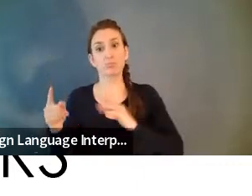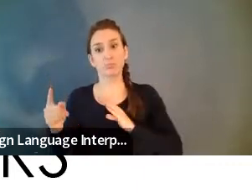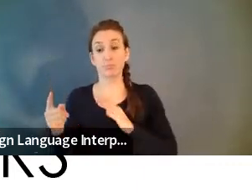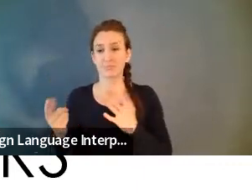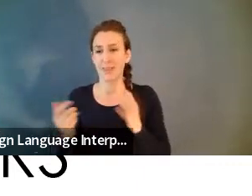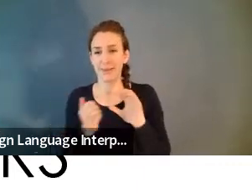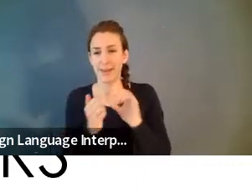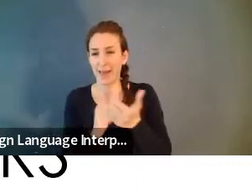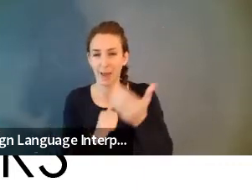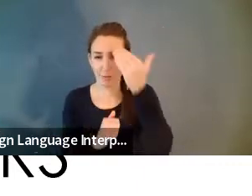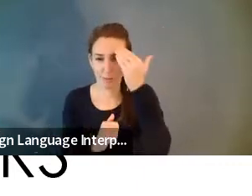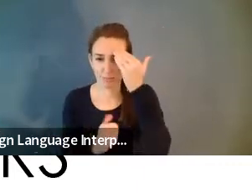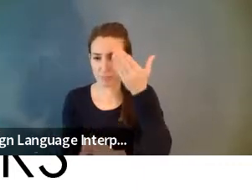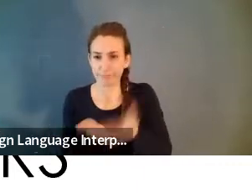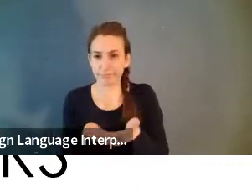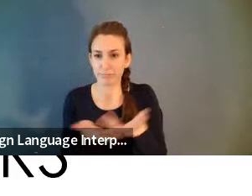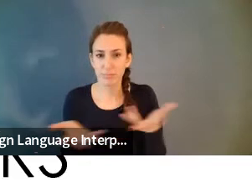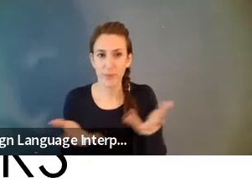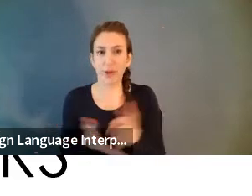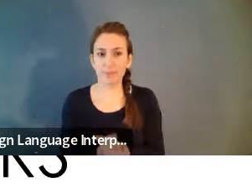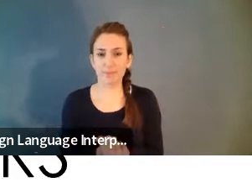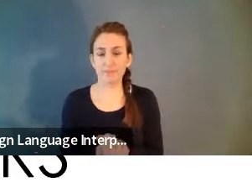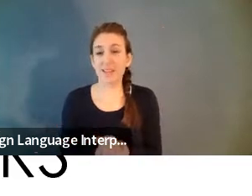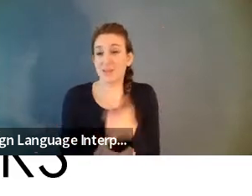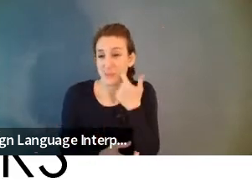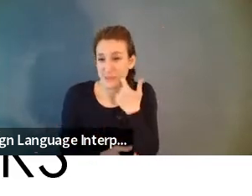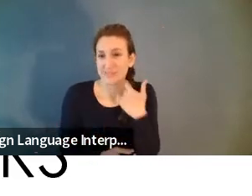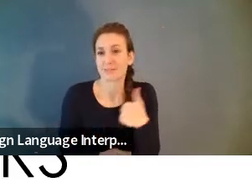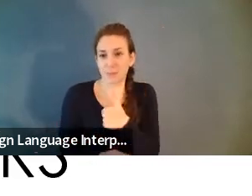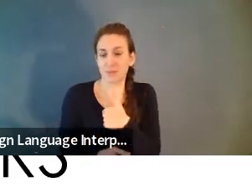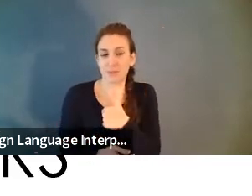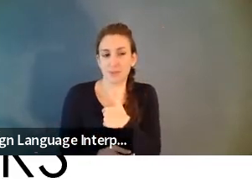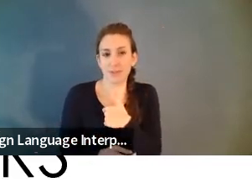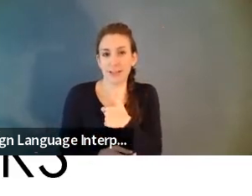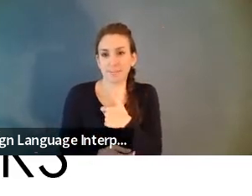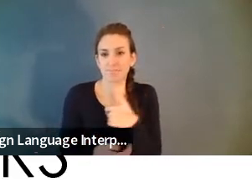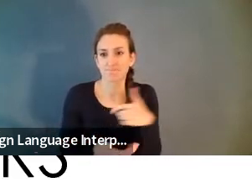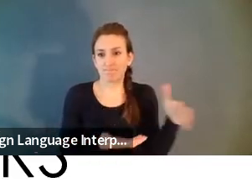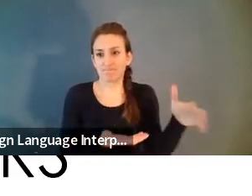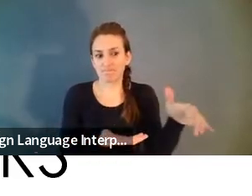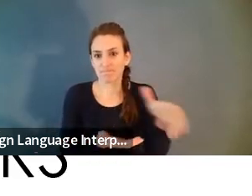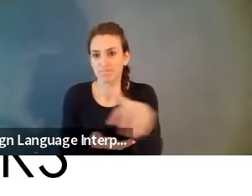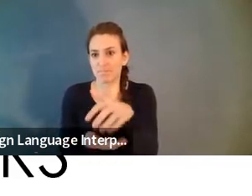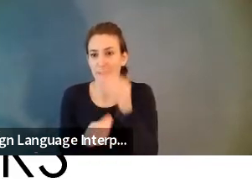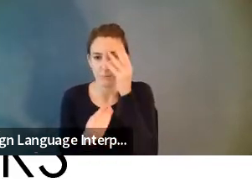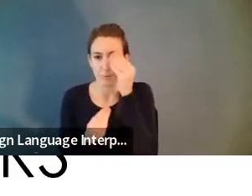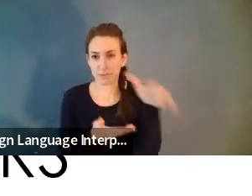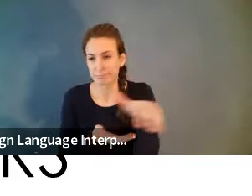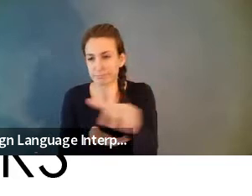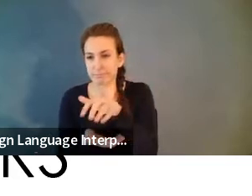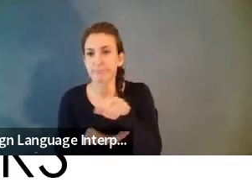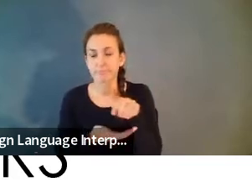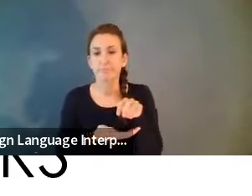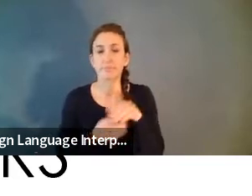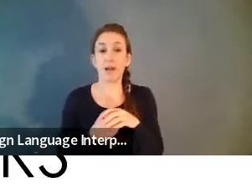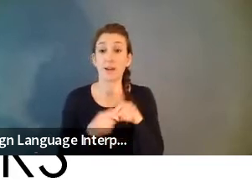successful? We've only recently started to collect data, but from what we can tell is that enrollment in the program has been increasing.